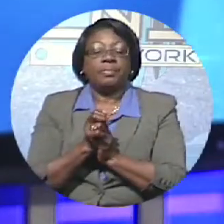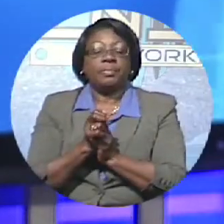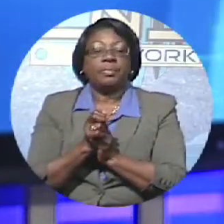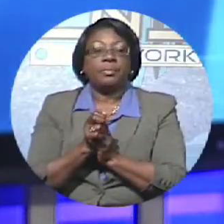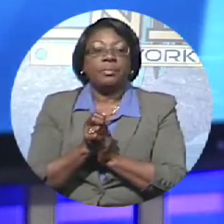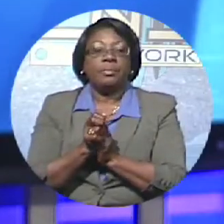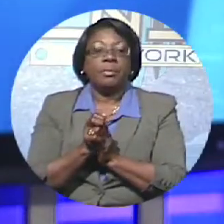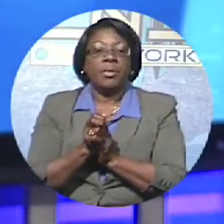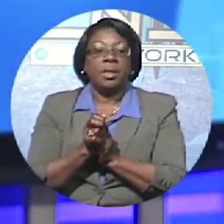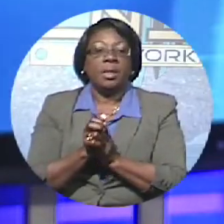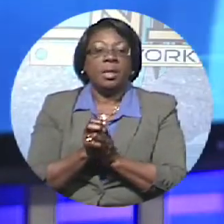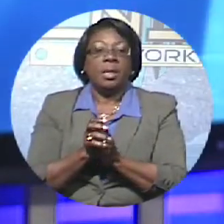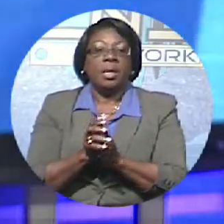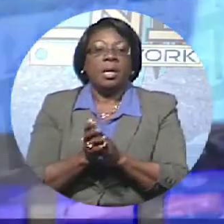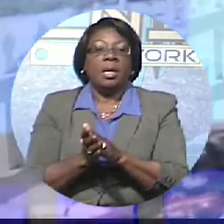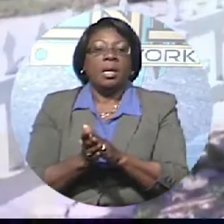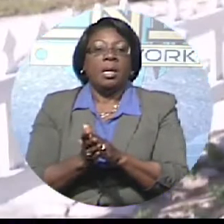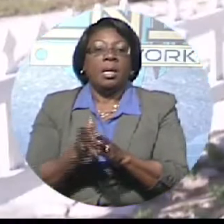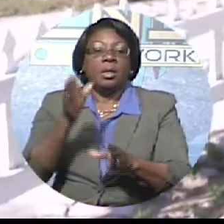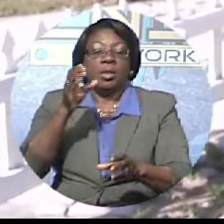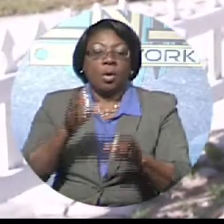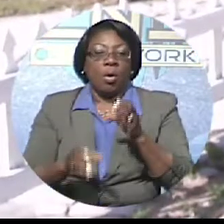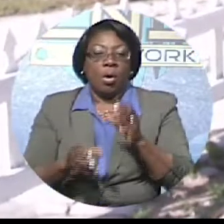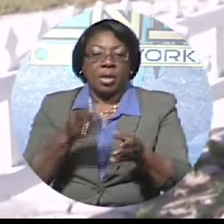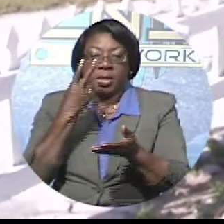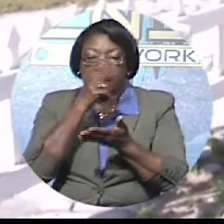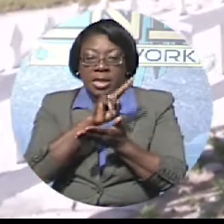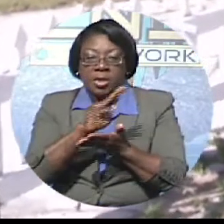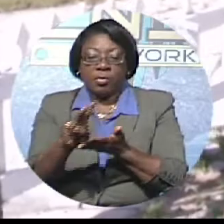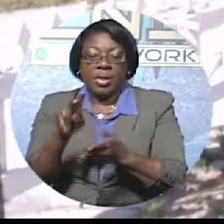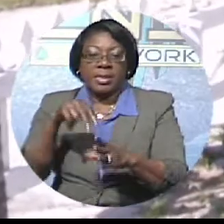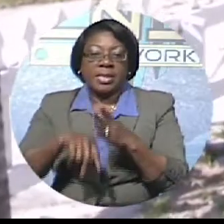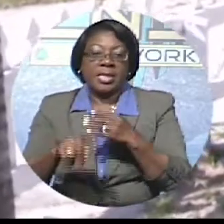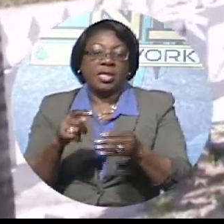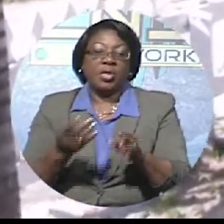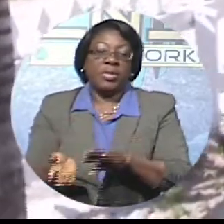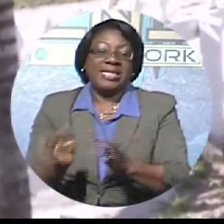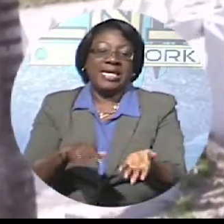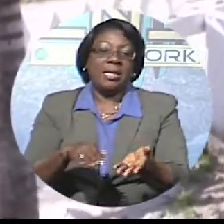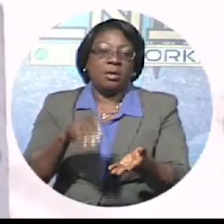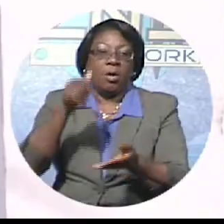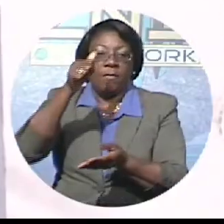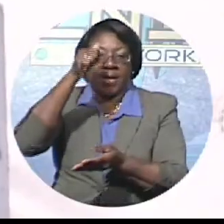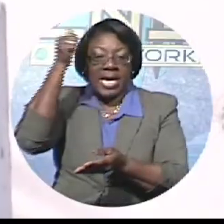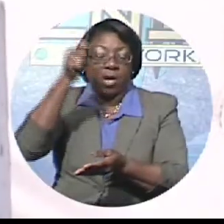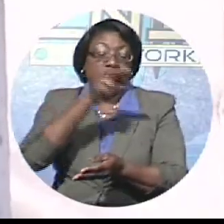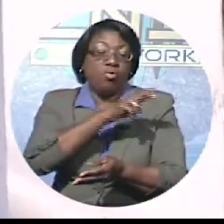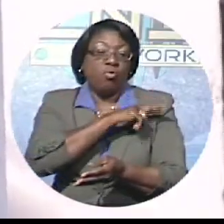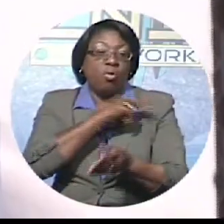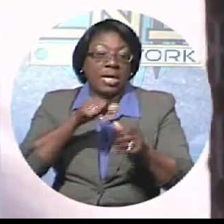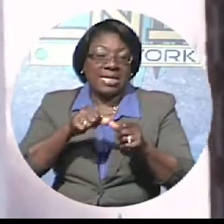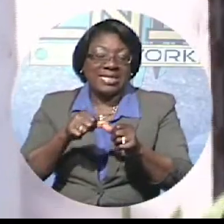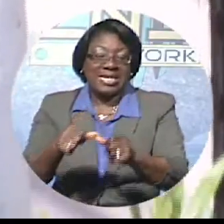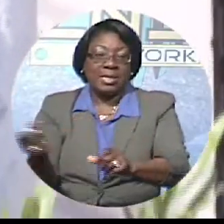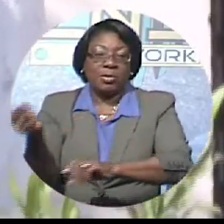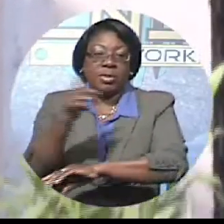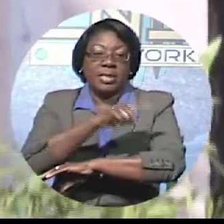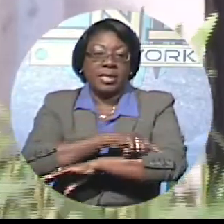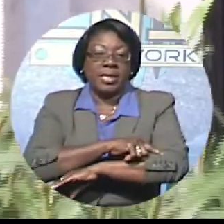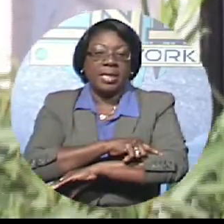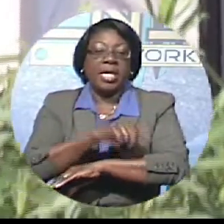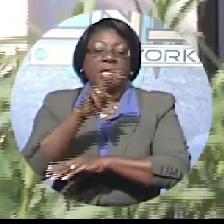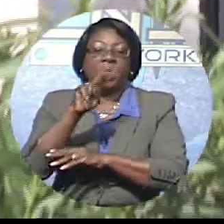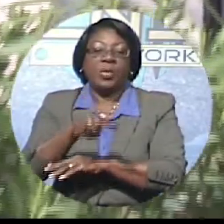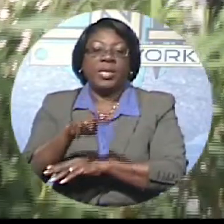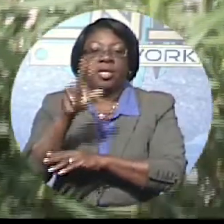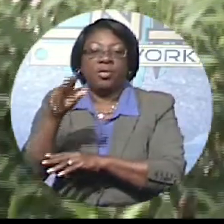Well, the coroner's inquest into the death of Aaron Rolle continued today with the testimony of police officer Carl Smith. He said the